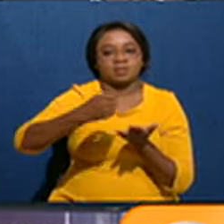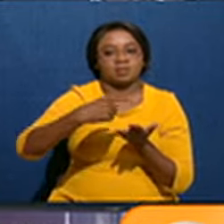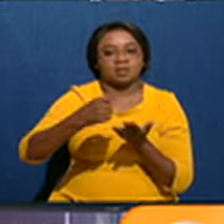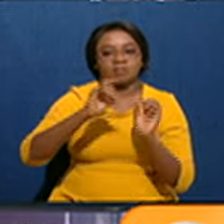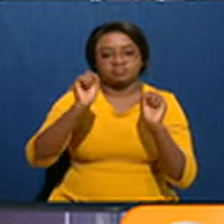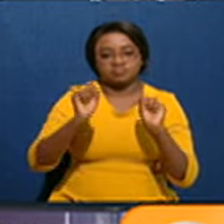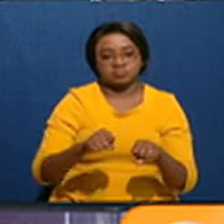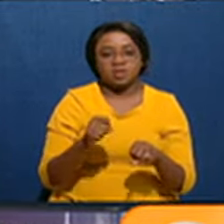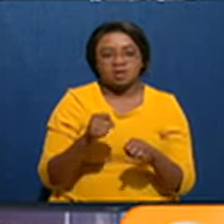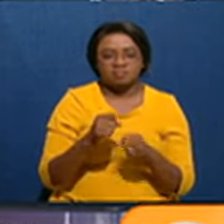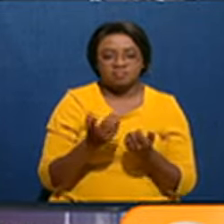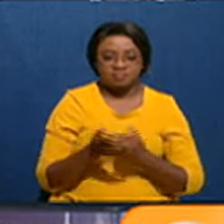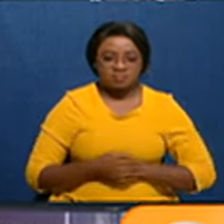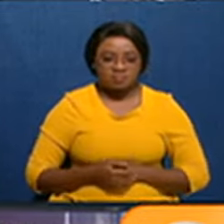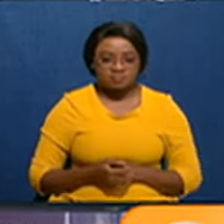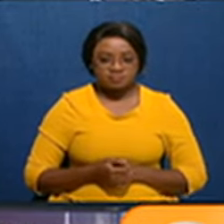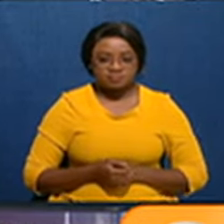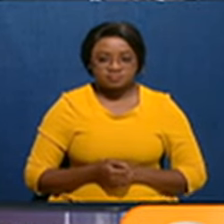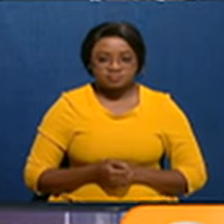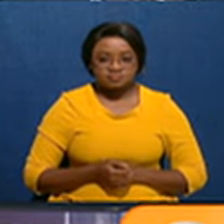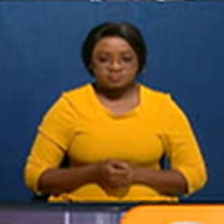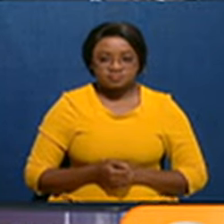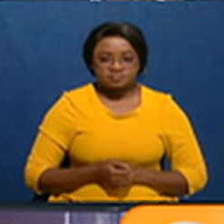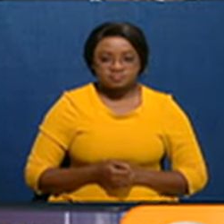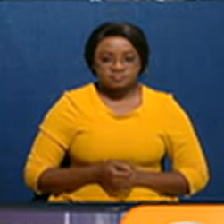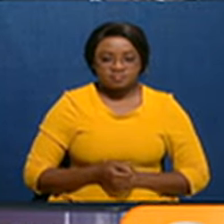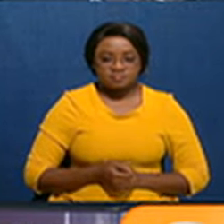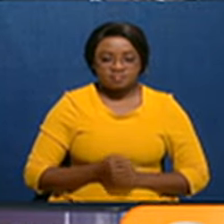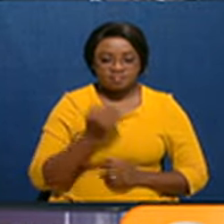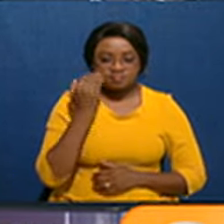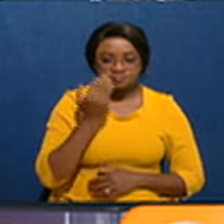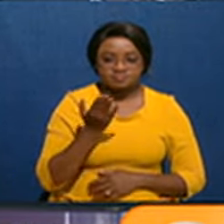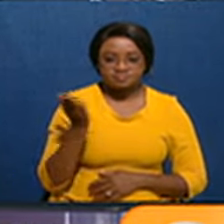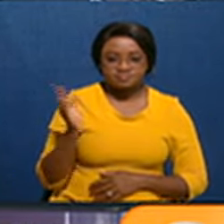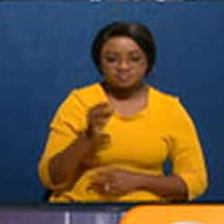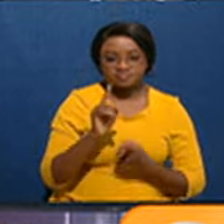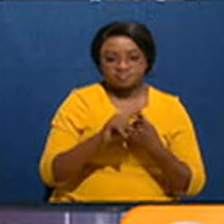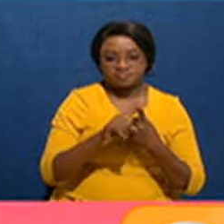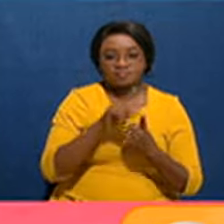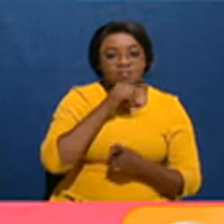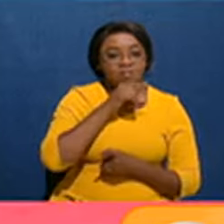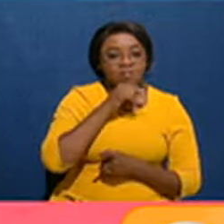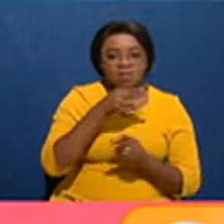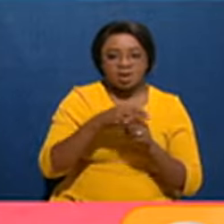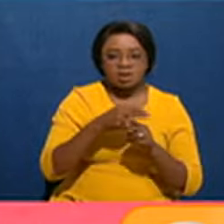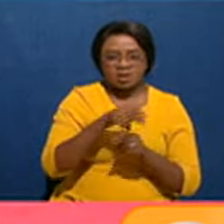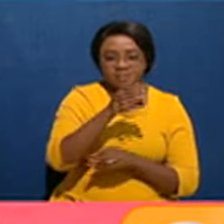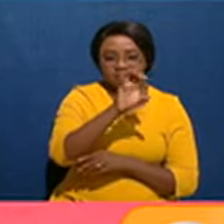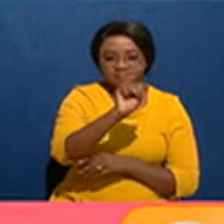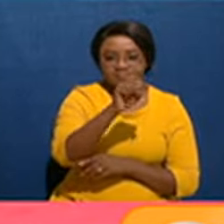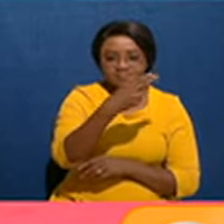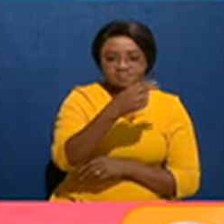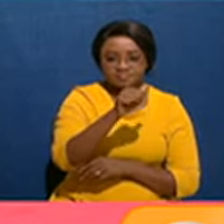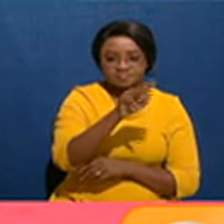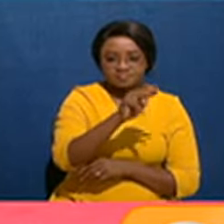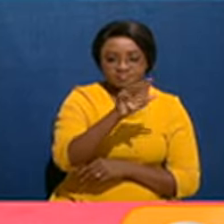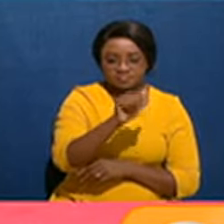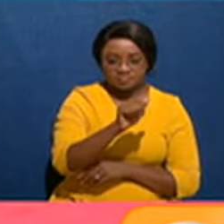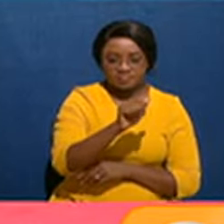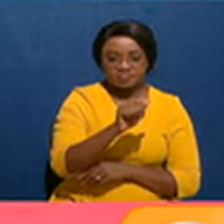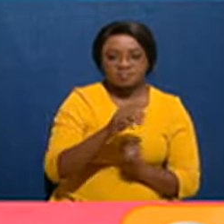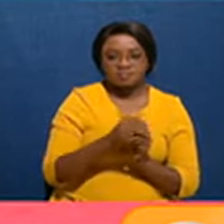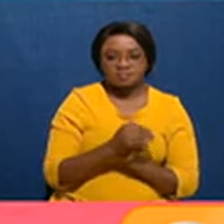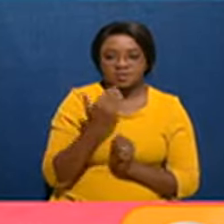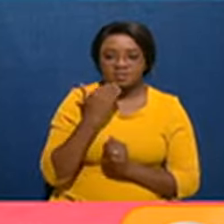feedback here this evening. With me in studio is Engineer Shama Kiteme, who is a presidential candidate. Thank you for your